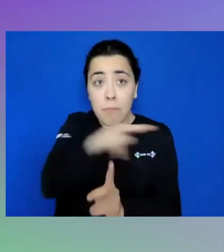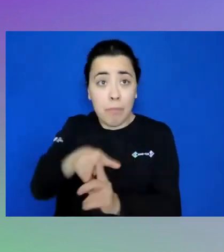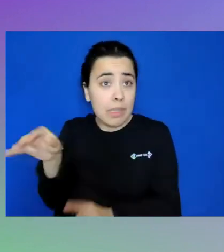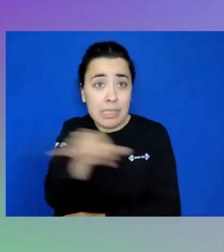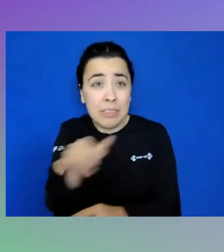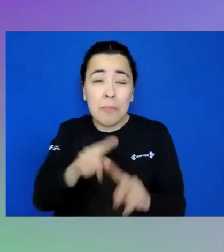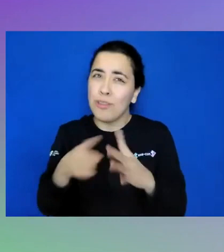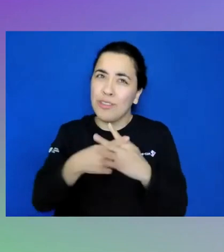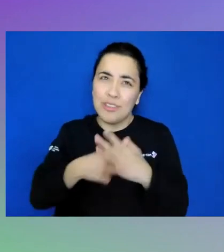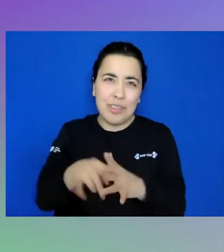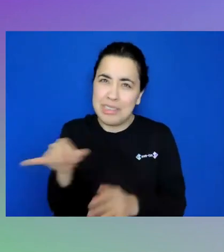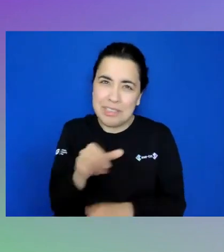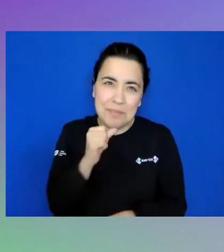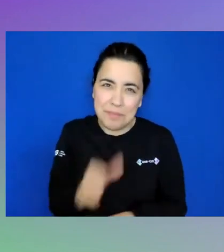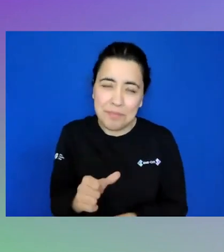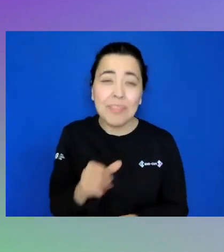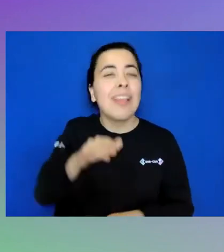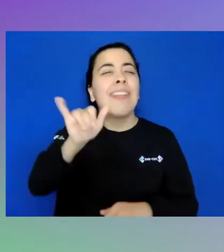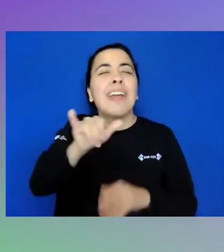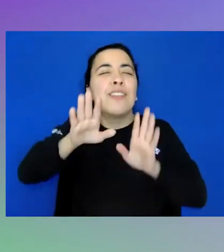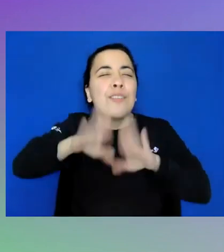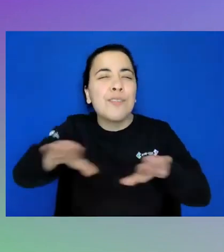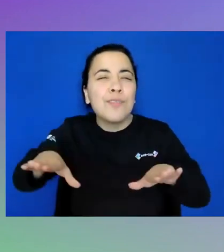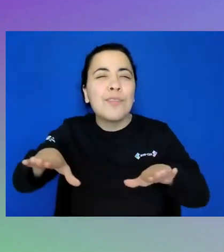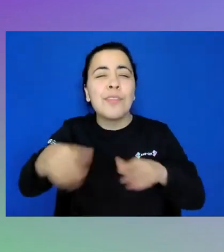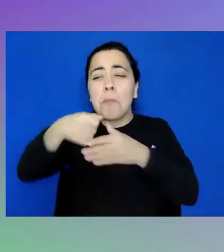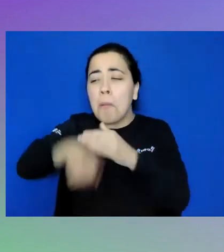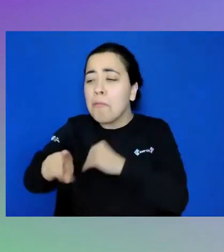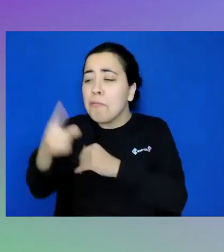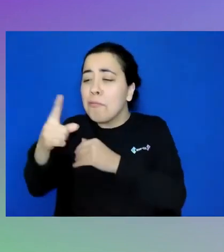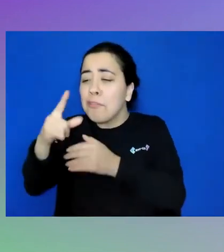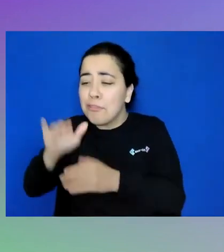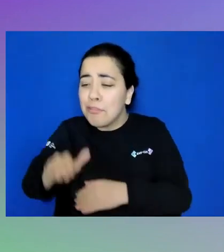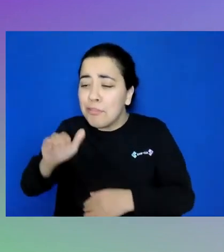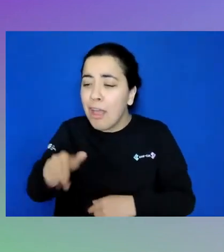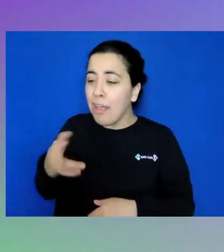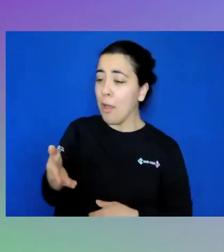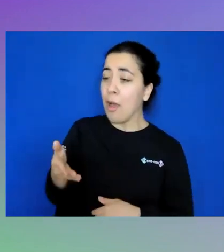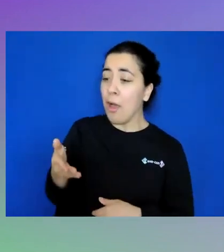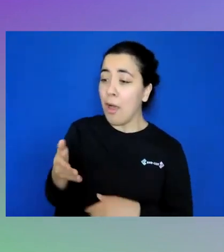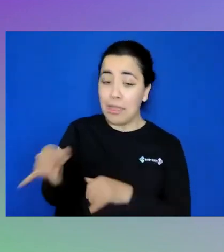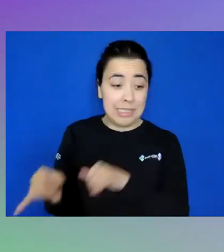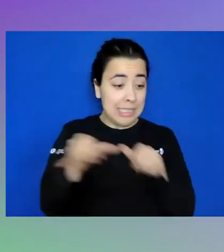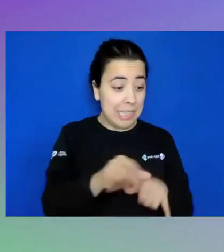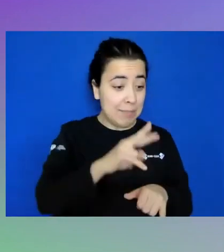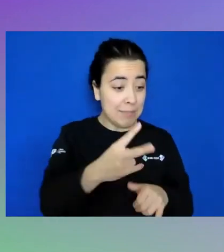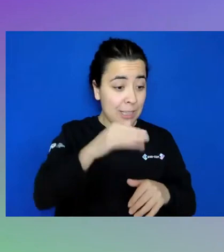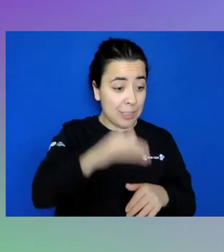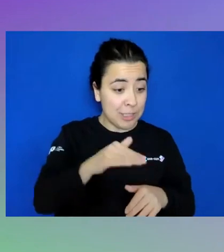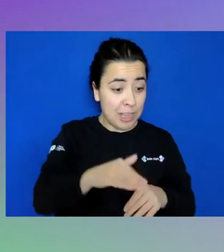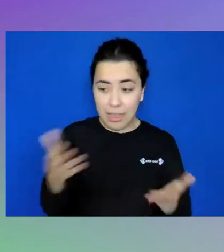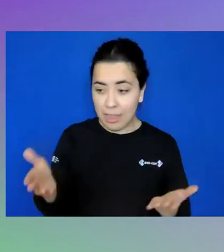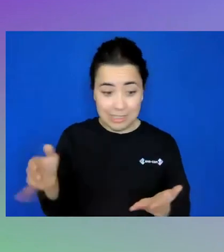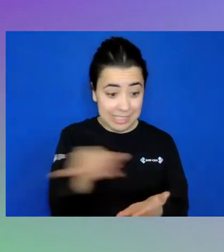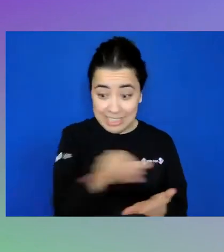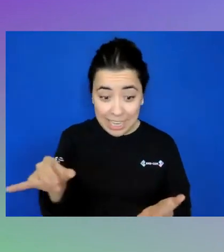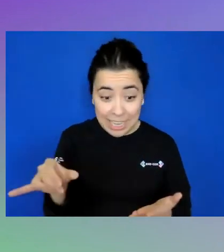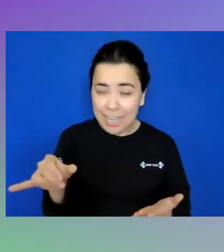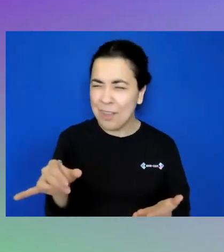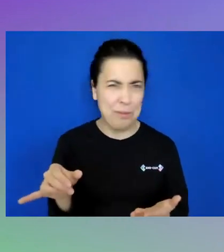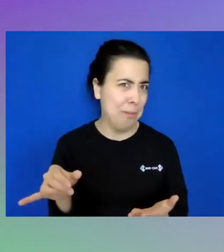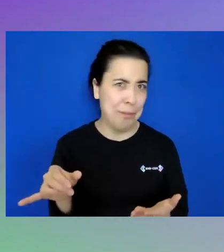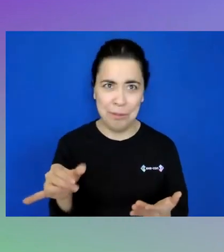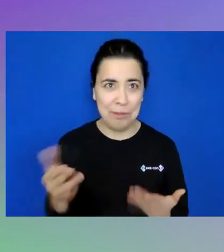kid may be nothing like your second kid, and your third kid may be nothing like that. It's important to